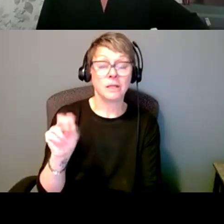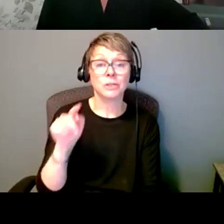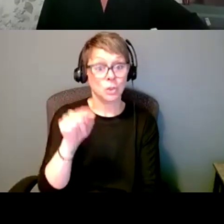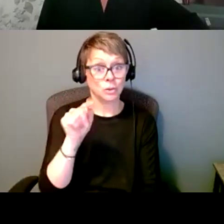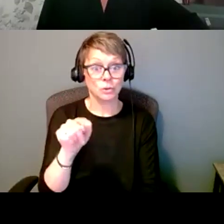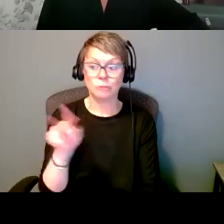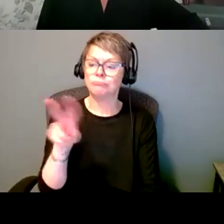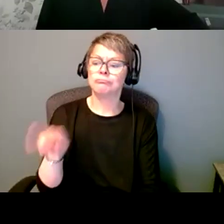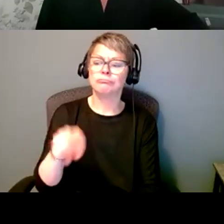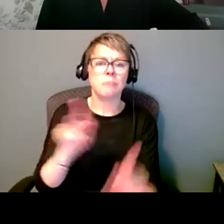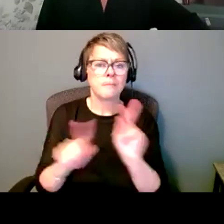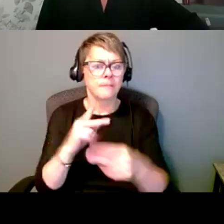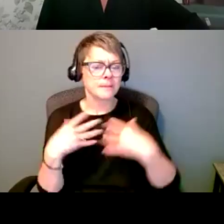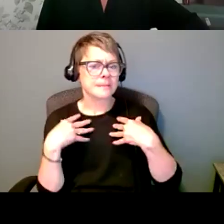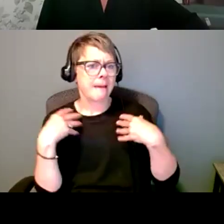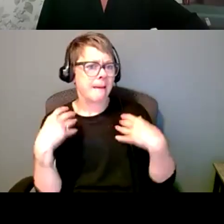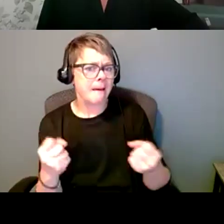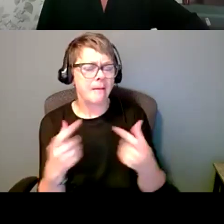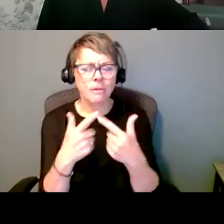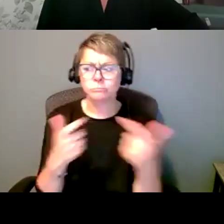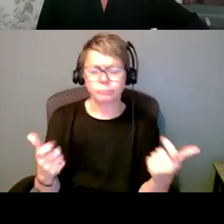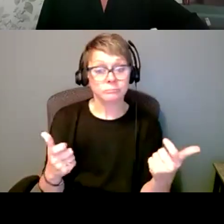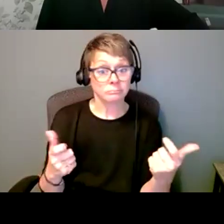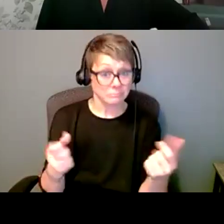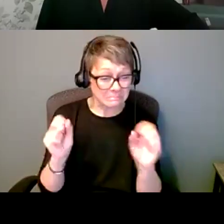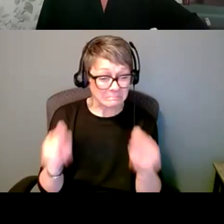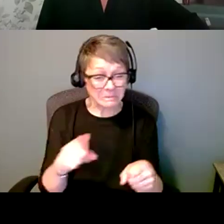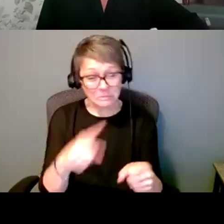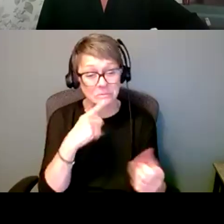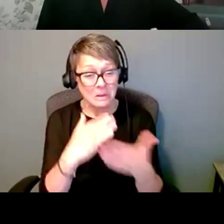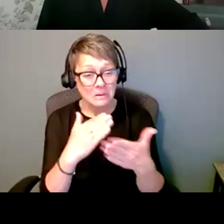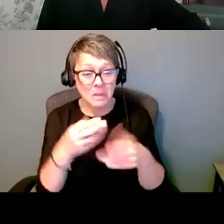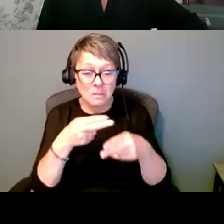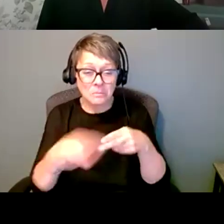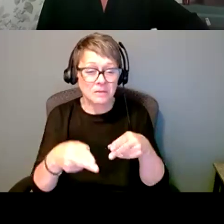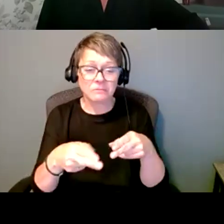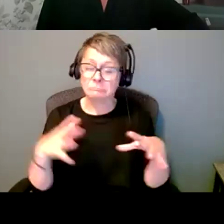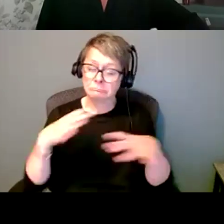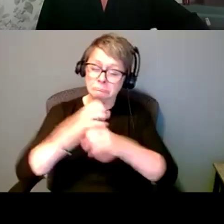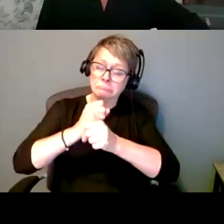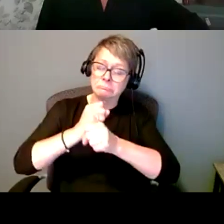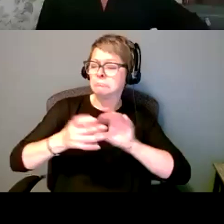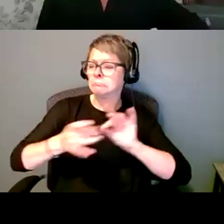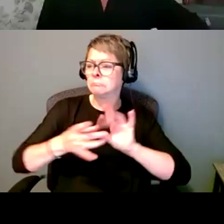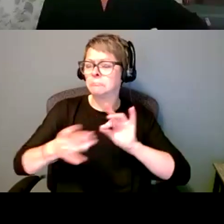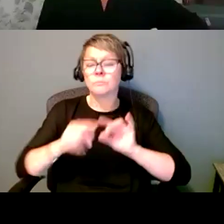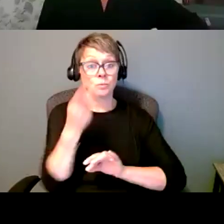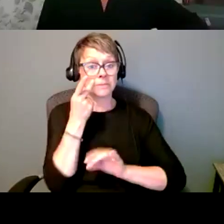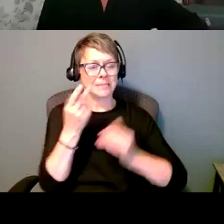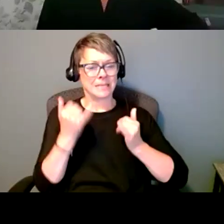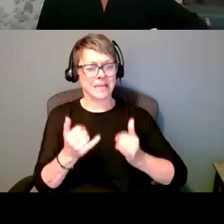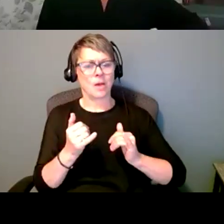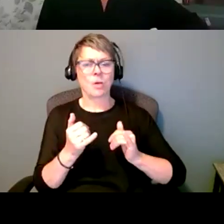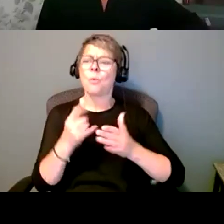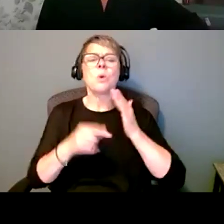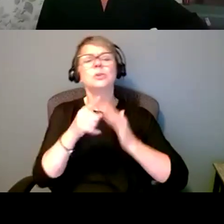people's health and their wealth. Can you give us a bit of a snapshot about what are you seeing right now and what's worrying you at that